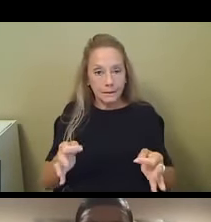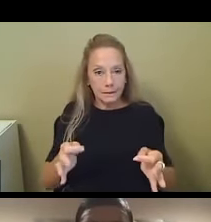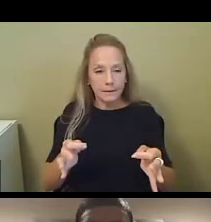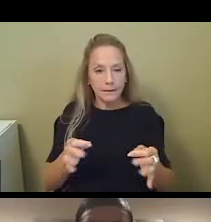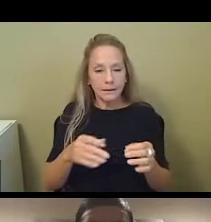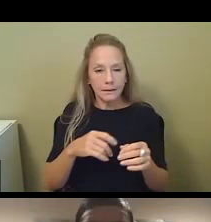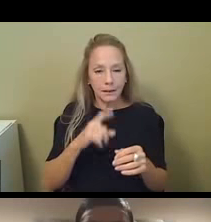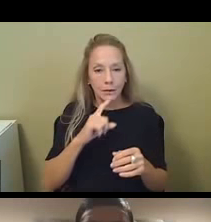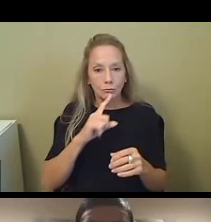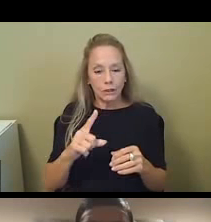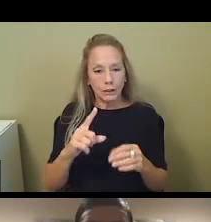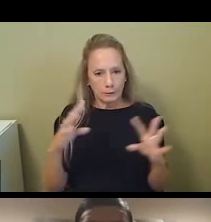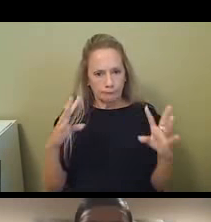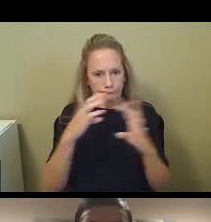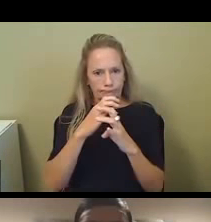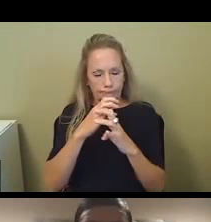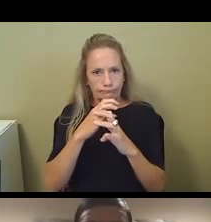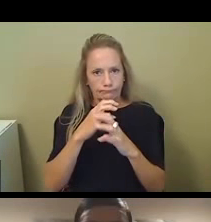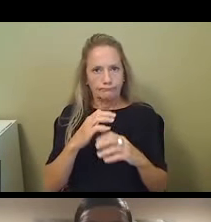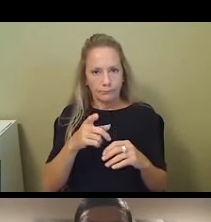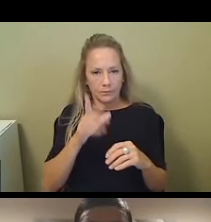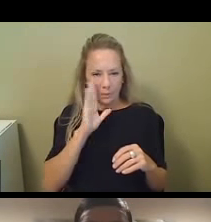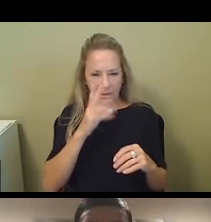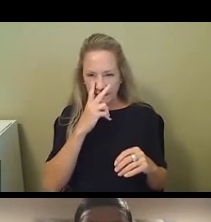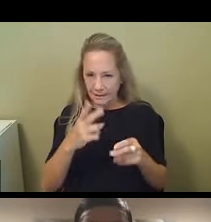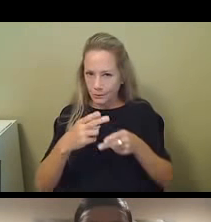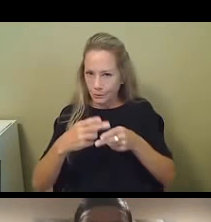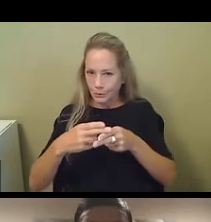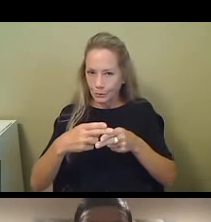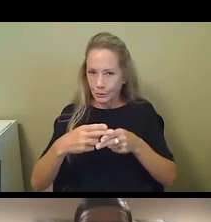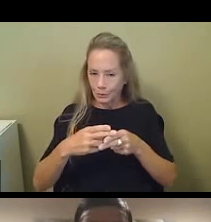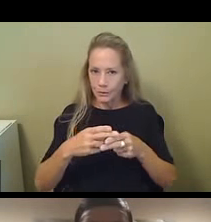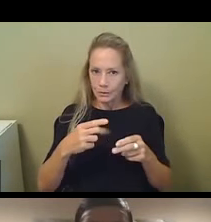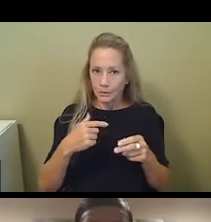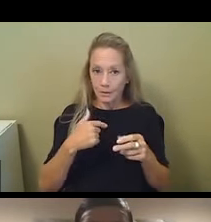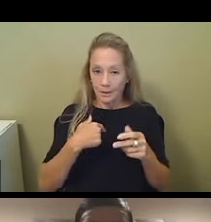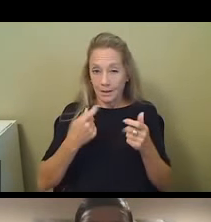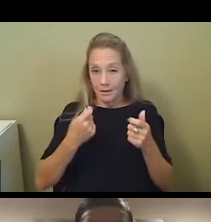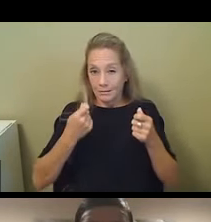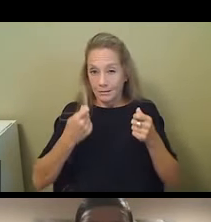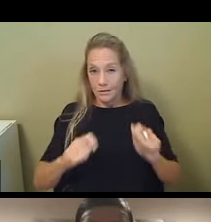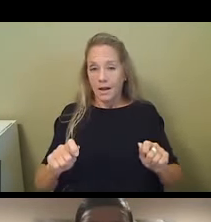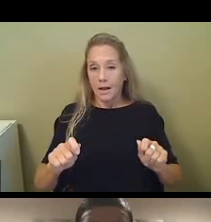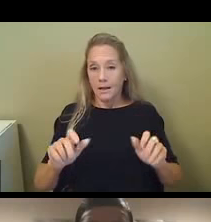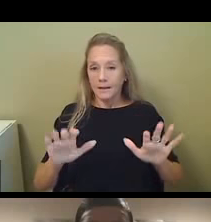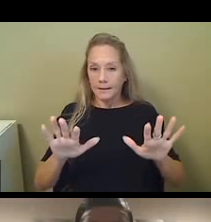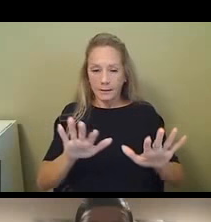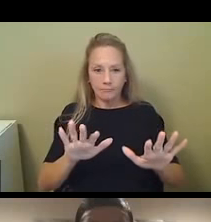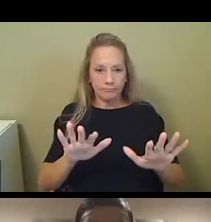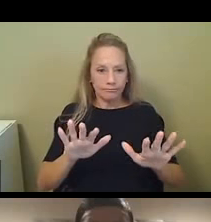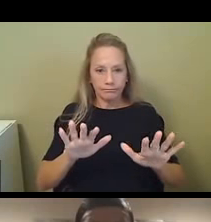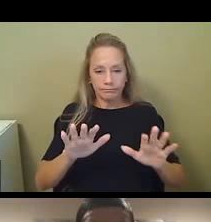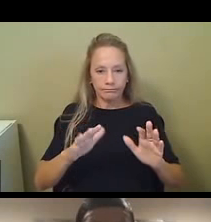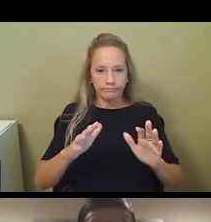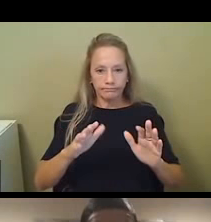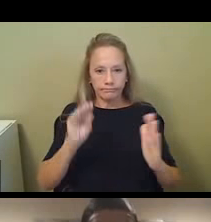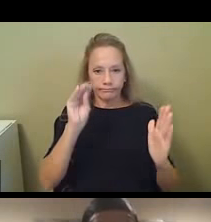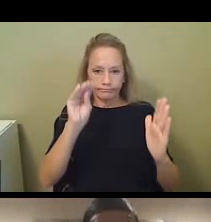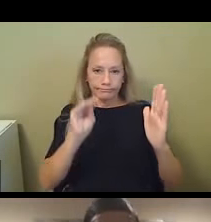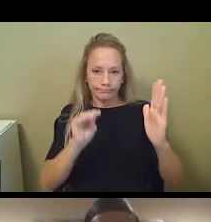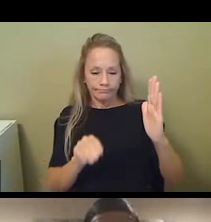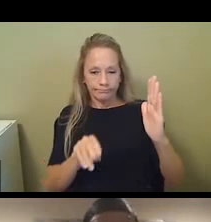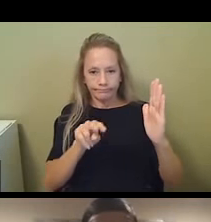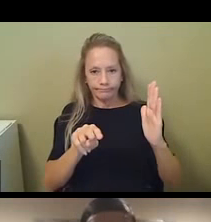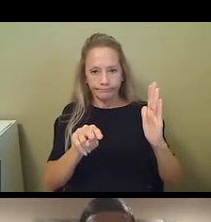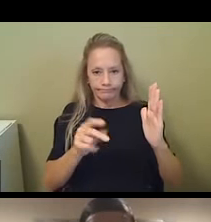complicated, and you'll see that in a minute. And I've made it as kind of digestible as I can, but